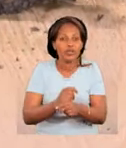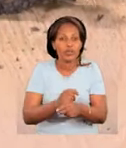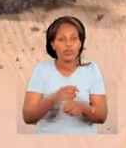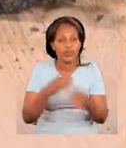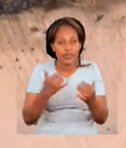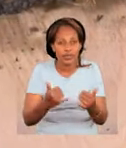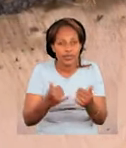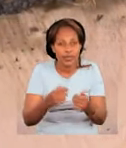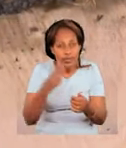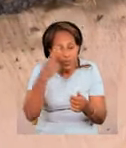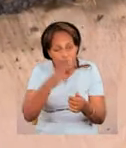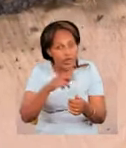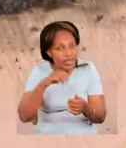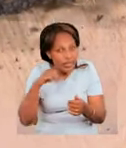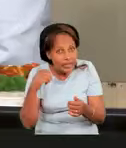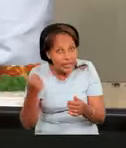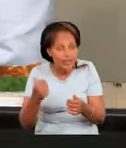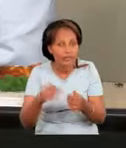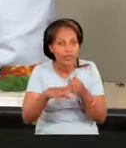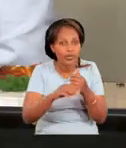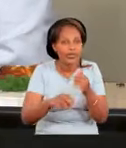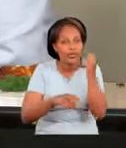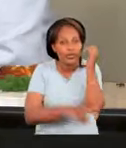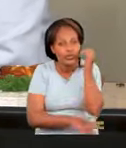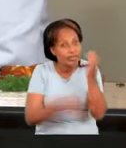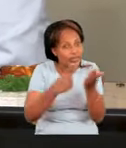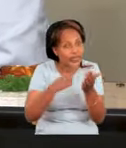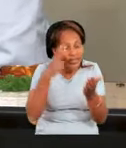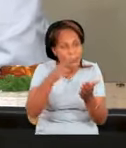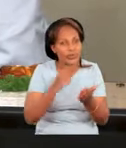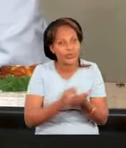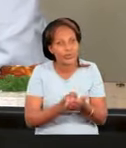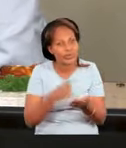plant. Here, for example.